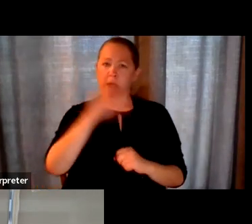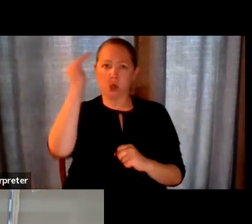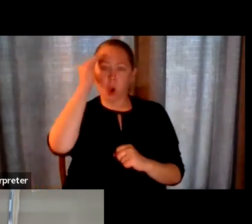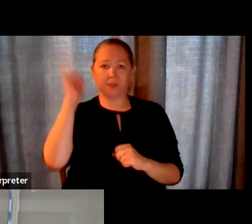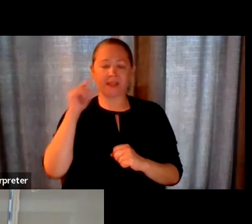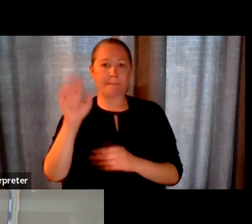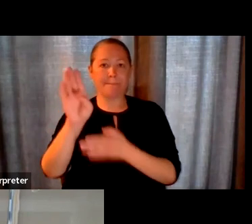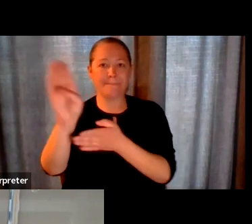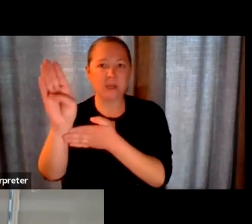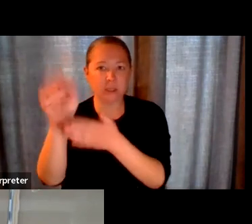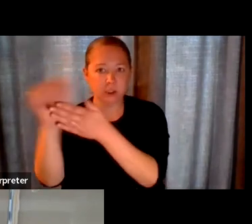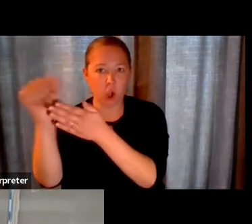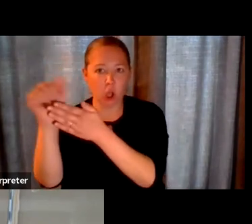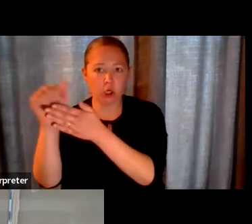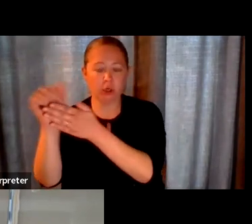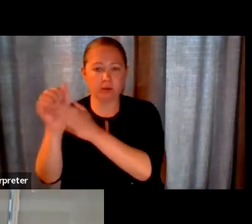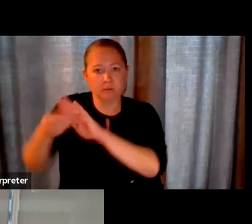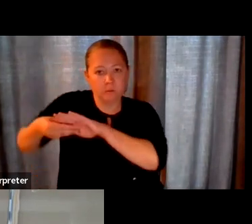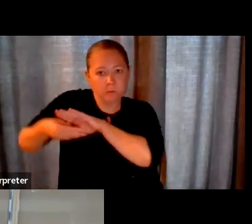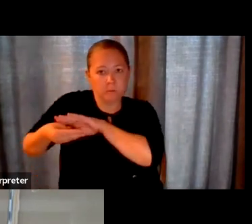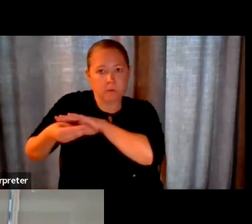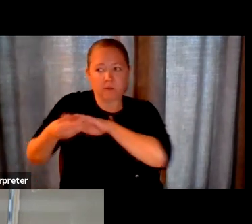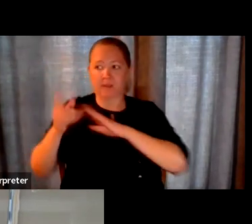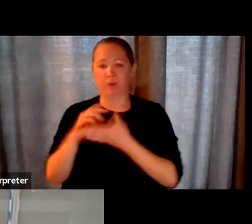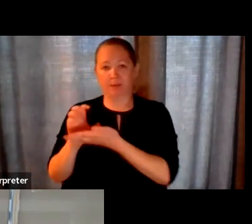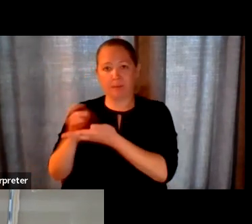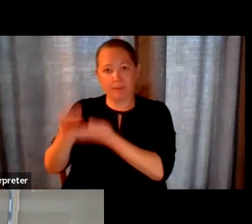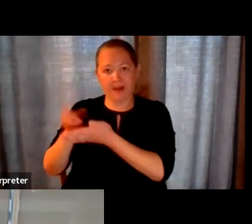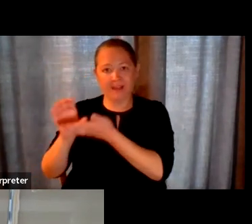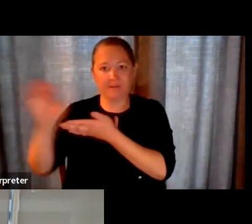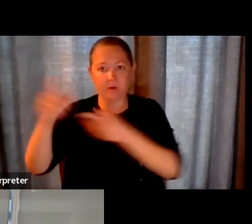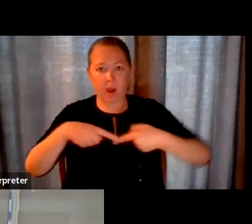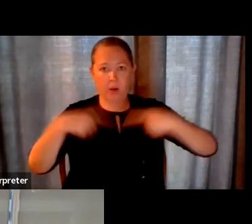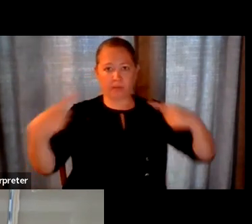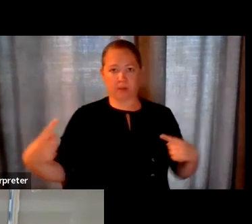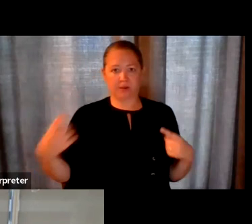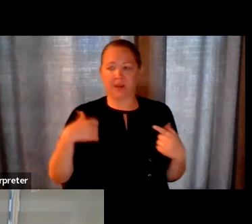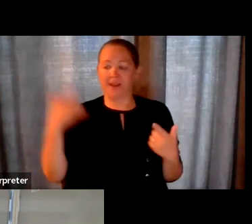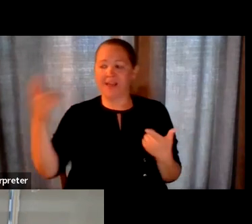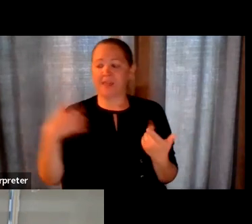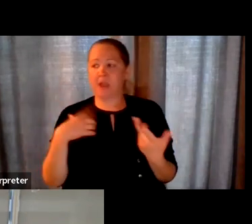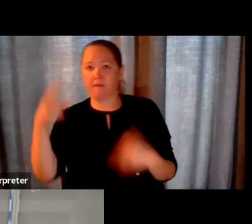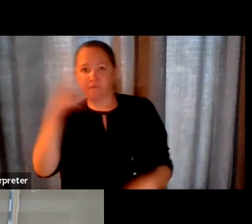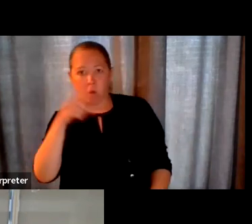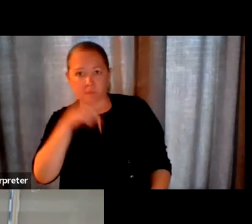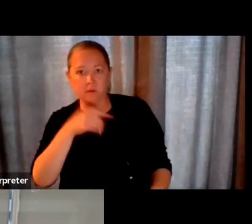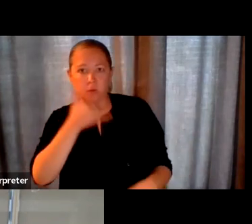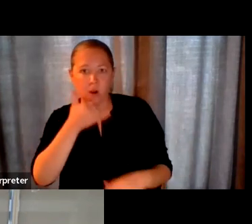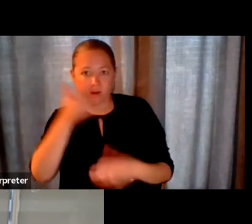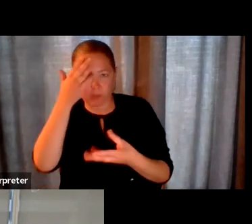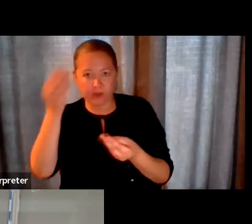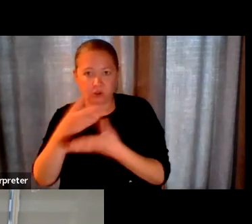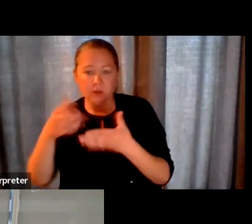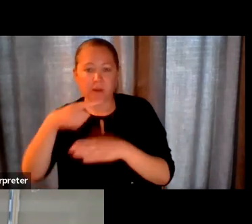network who was funding our opposition worked overtime to spread a false set of facts in the press, in the public, and